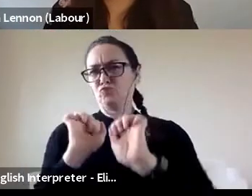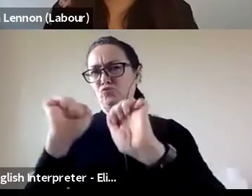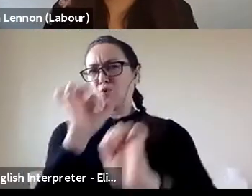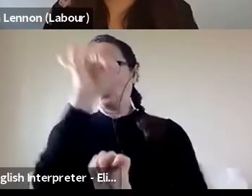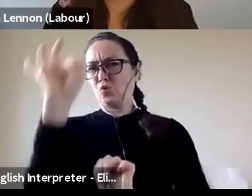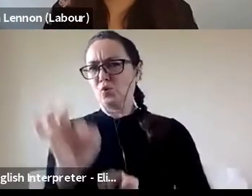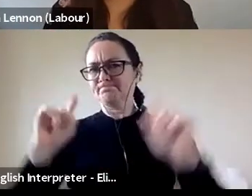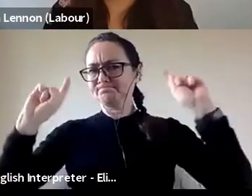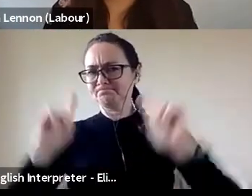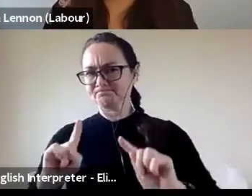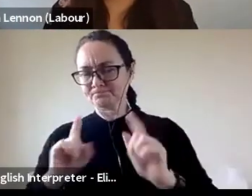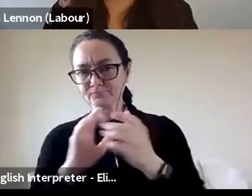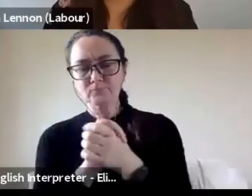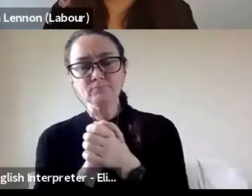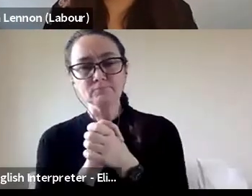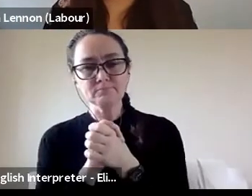please?